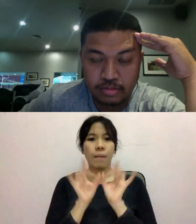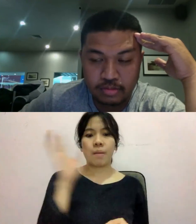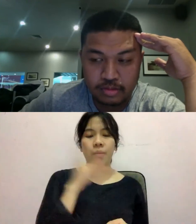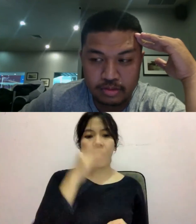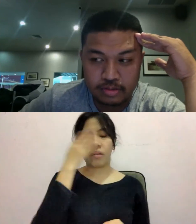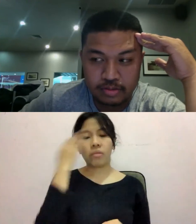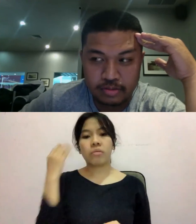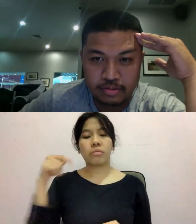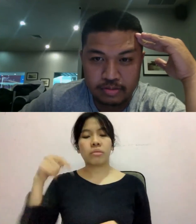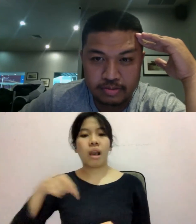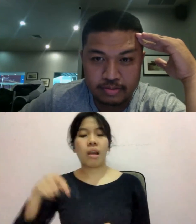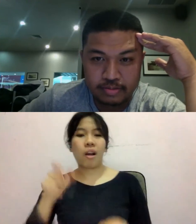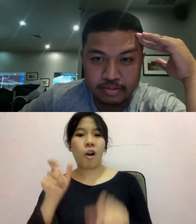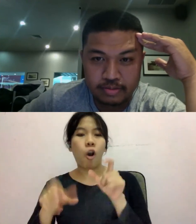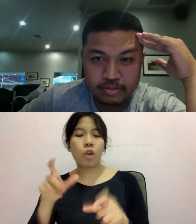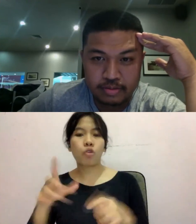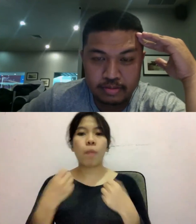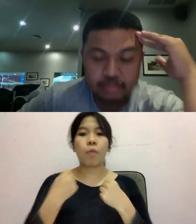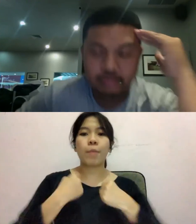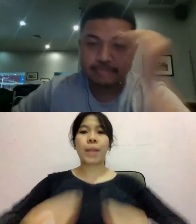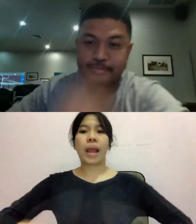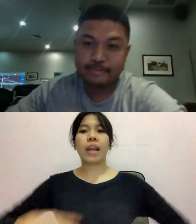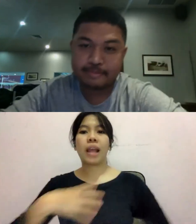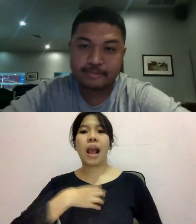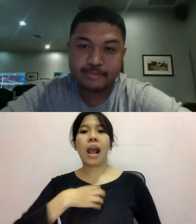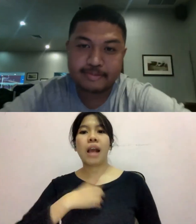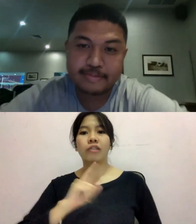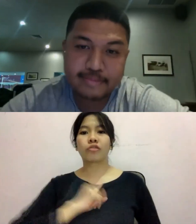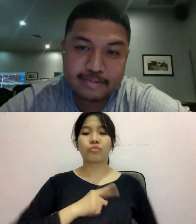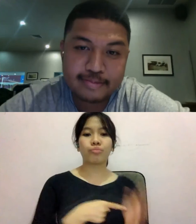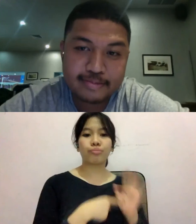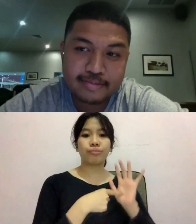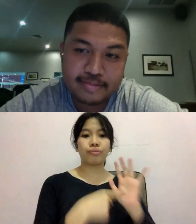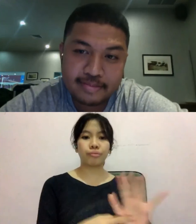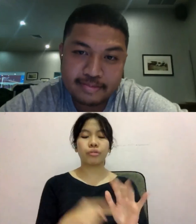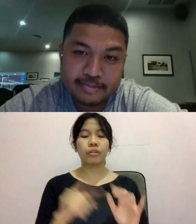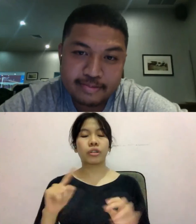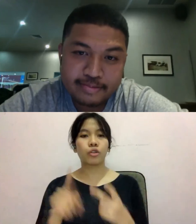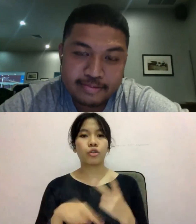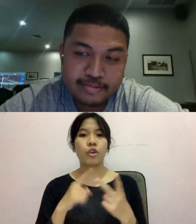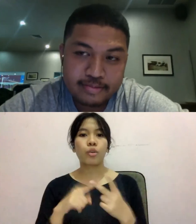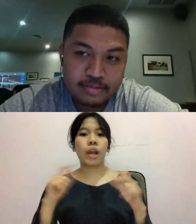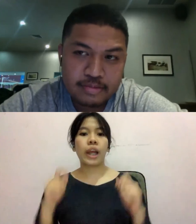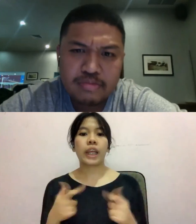50s. And during these productive years, I think it's very important to support